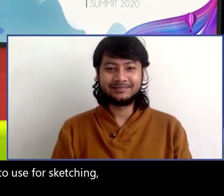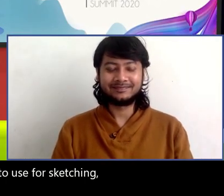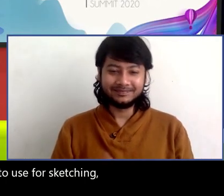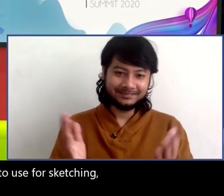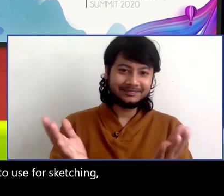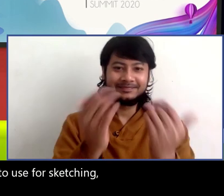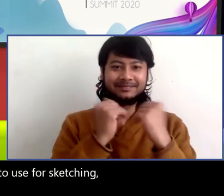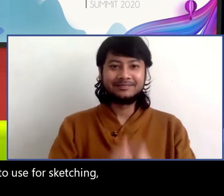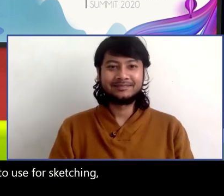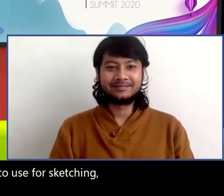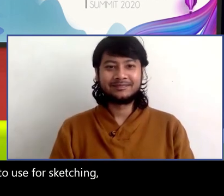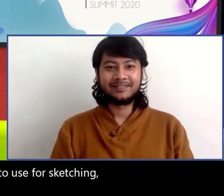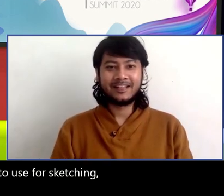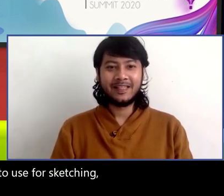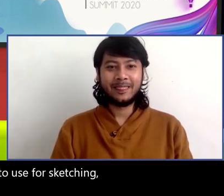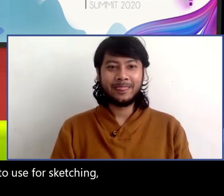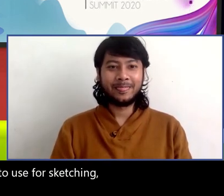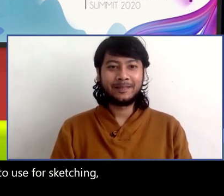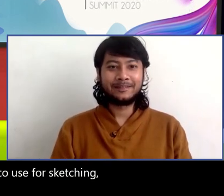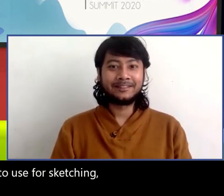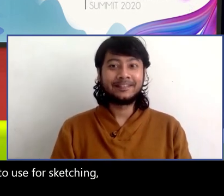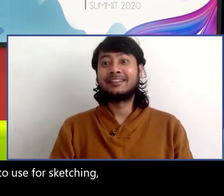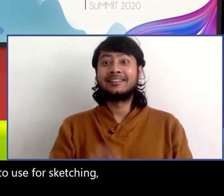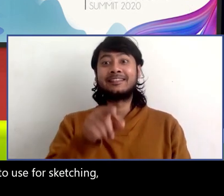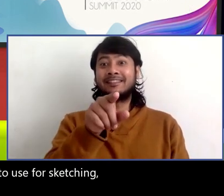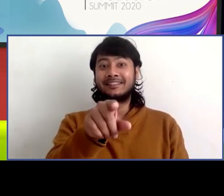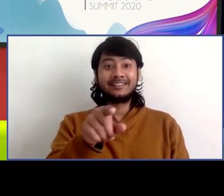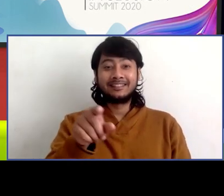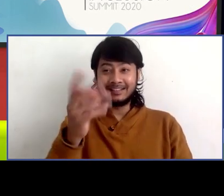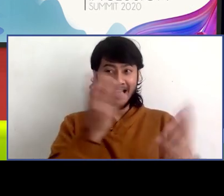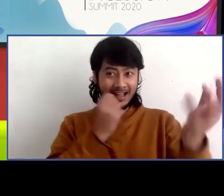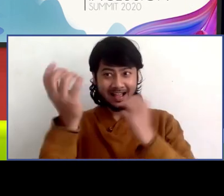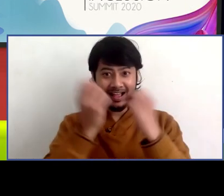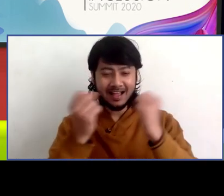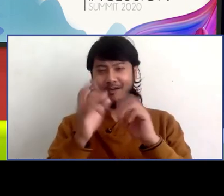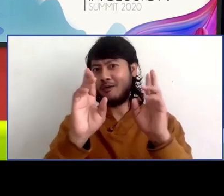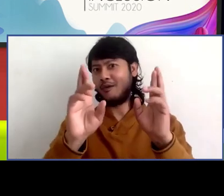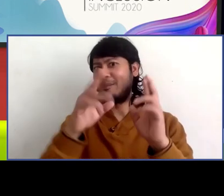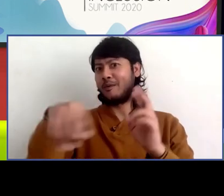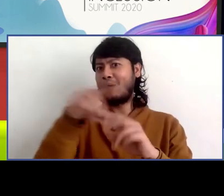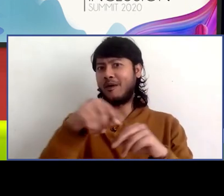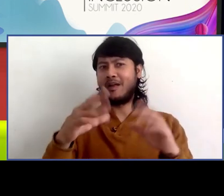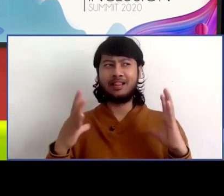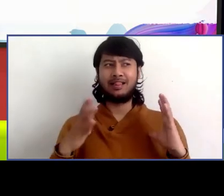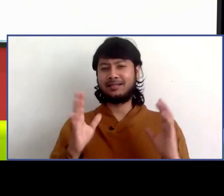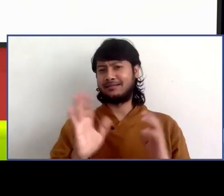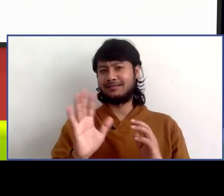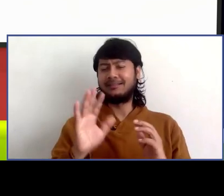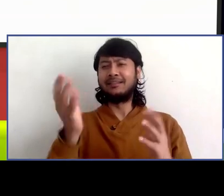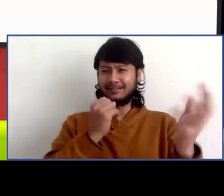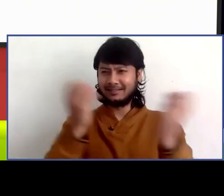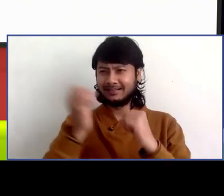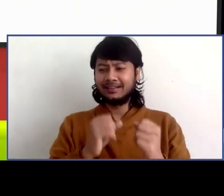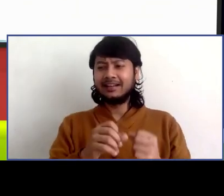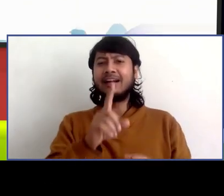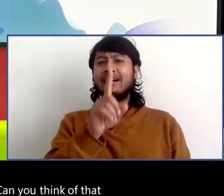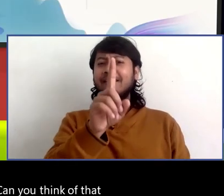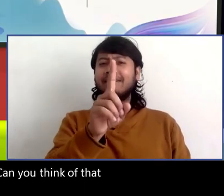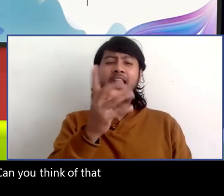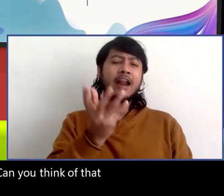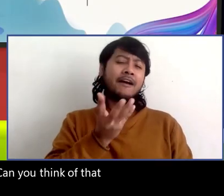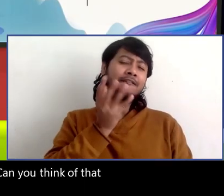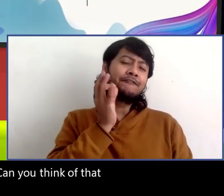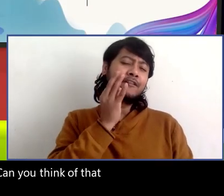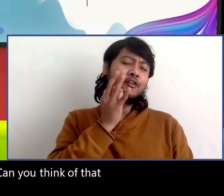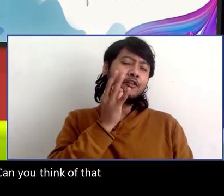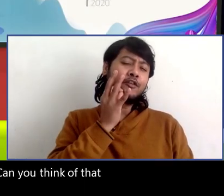Okay, as you're getting it, I hope all of you are running around getting it. You all can you all think of that one fruit that we eat